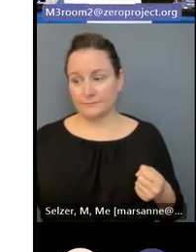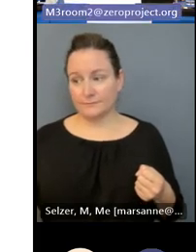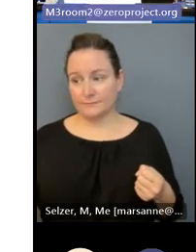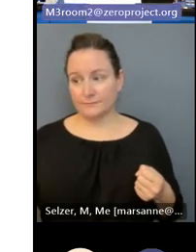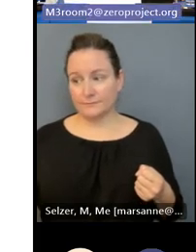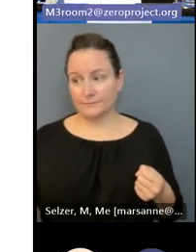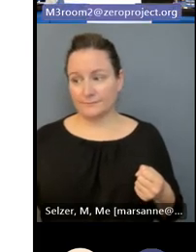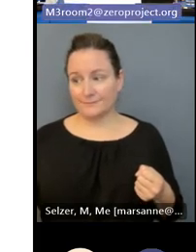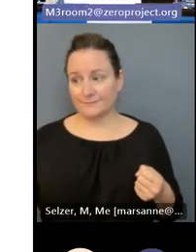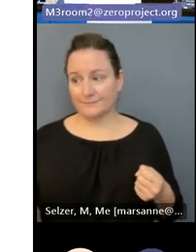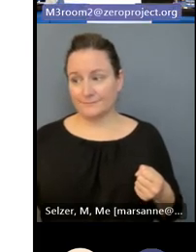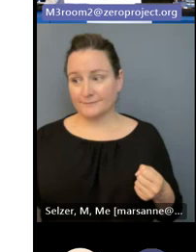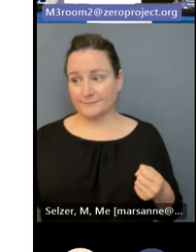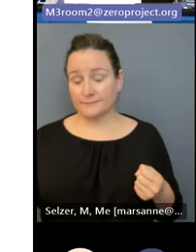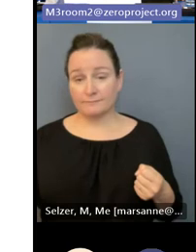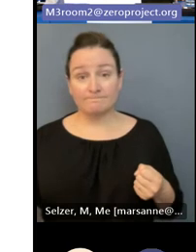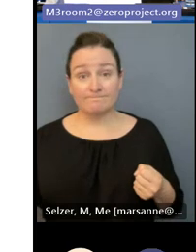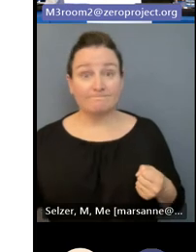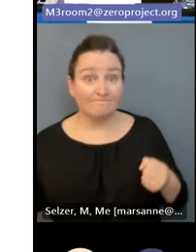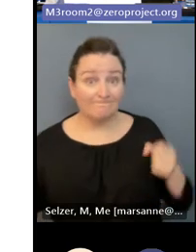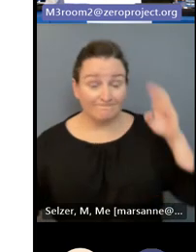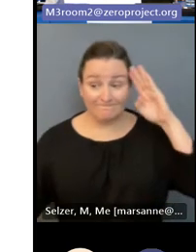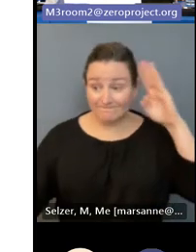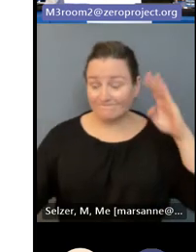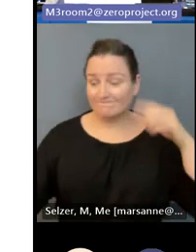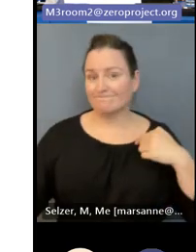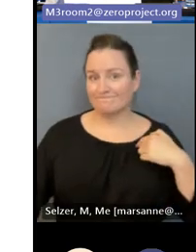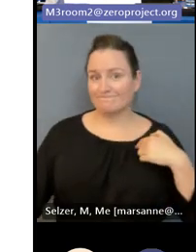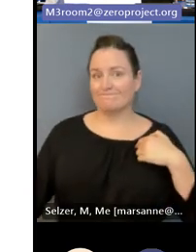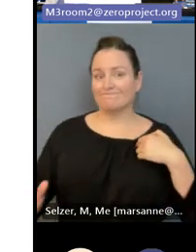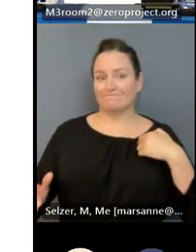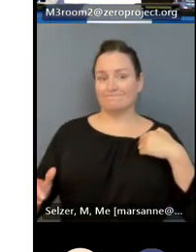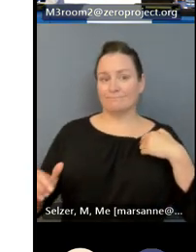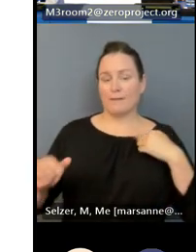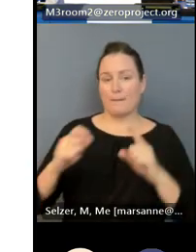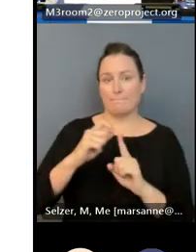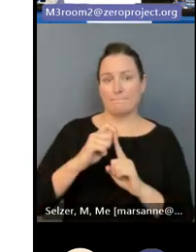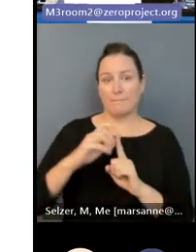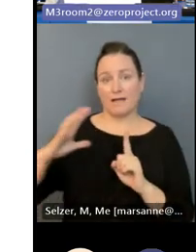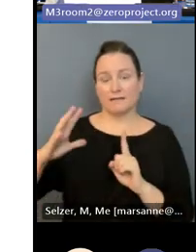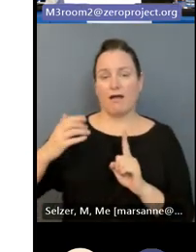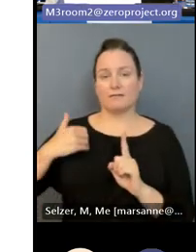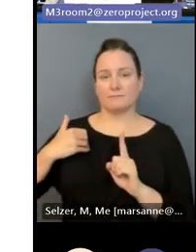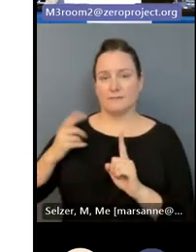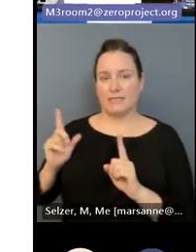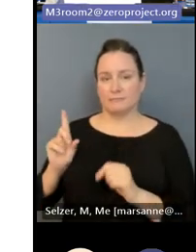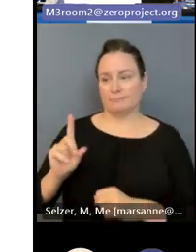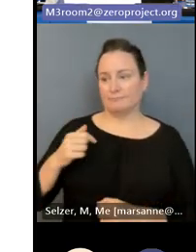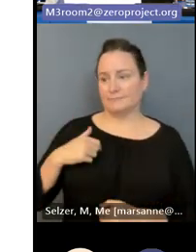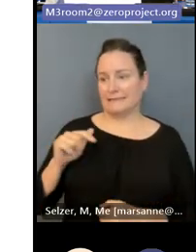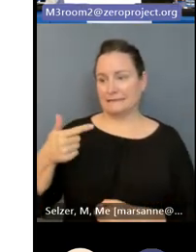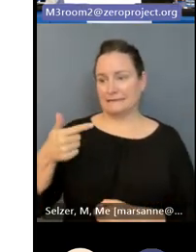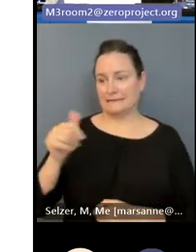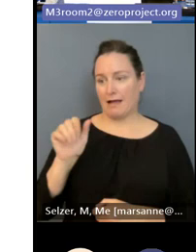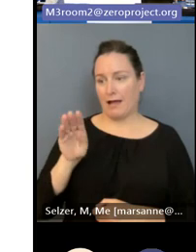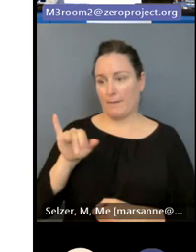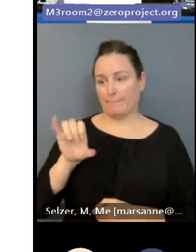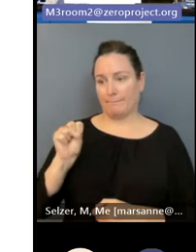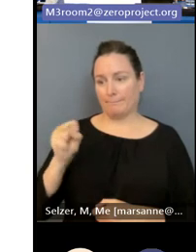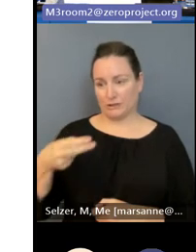Hi, my name is Tabish SHAHZAD and I'm representing KDSP from Pakistan. Great, thank you so much.